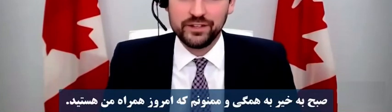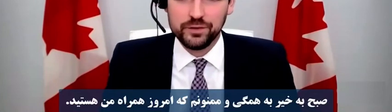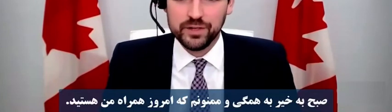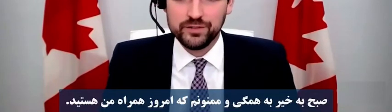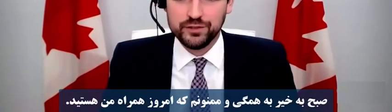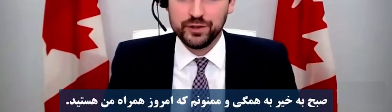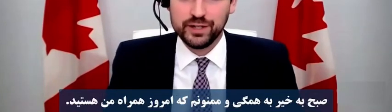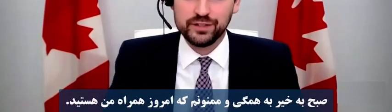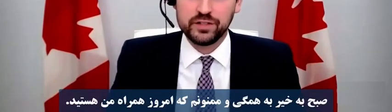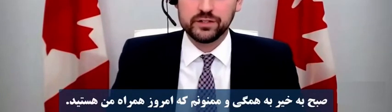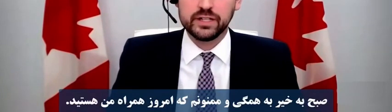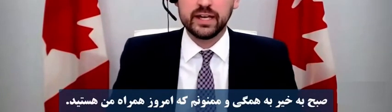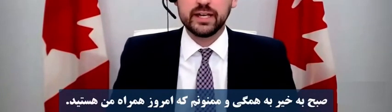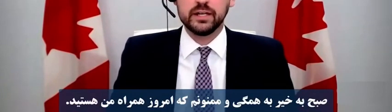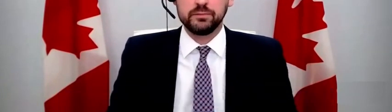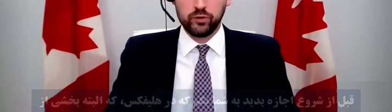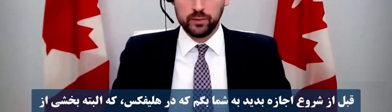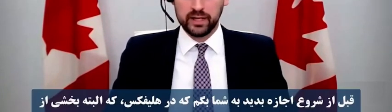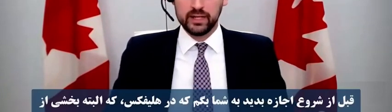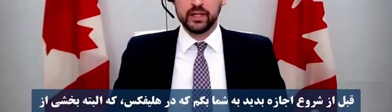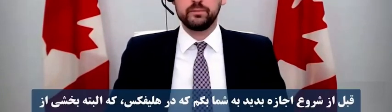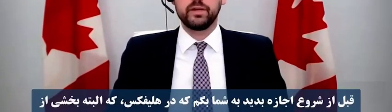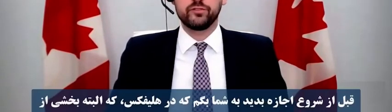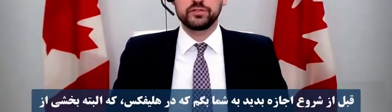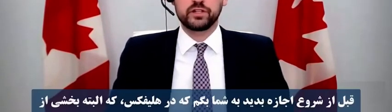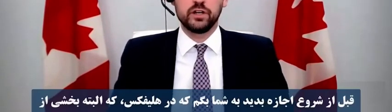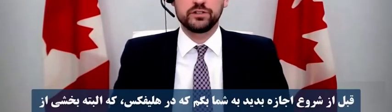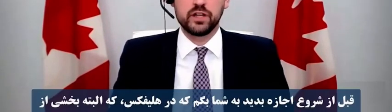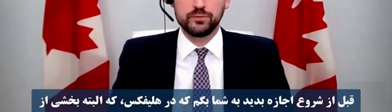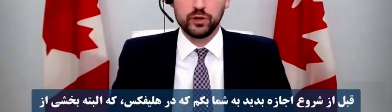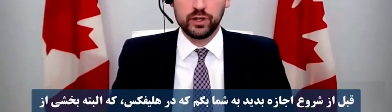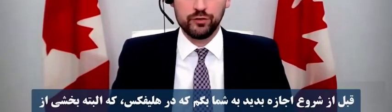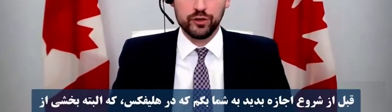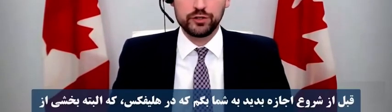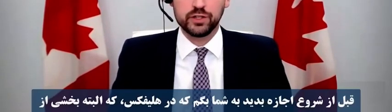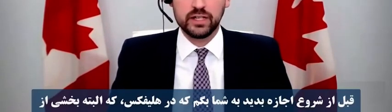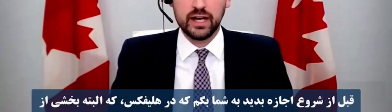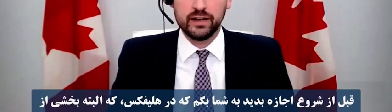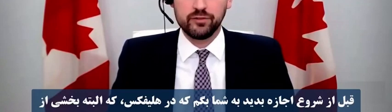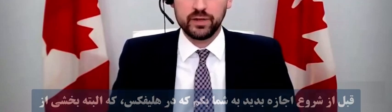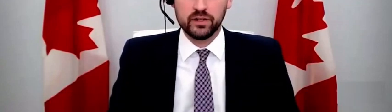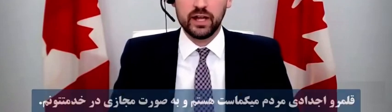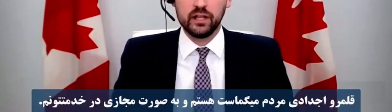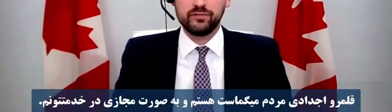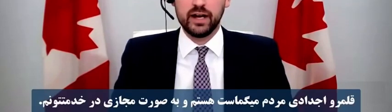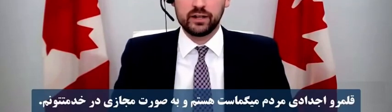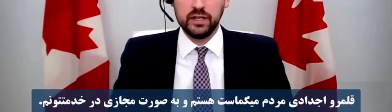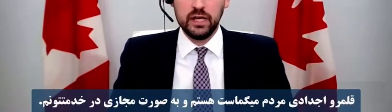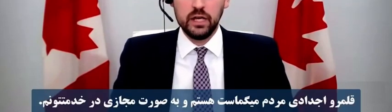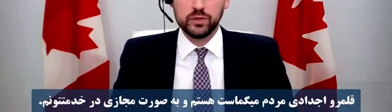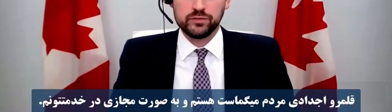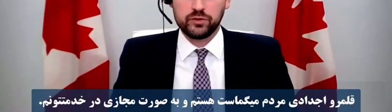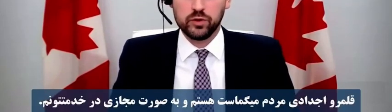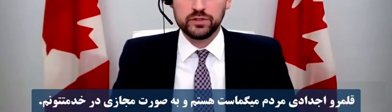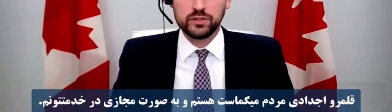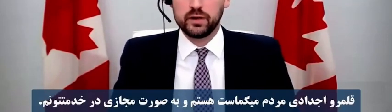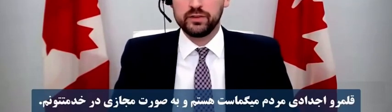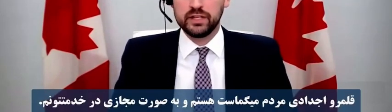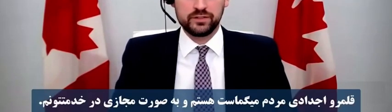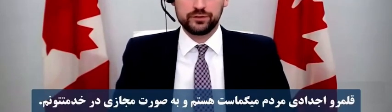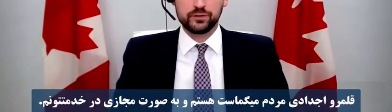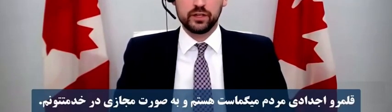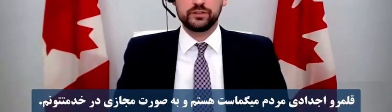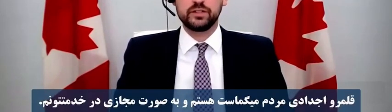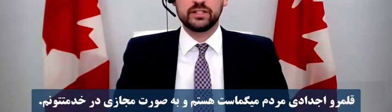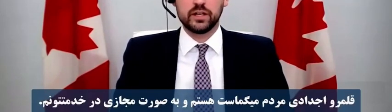And thank you so much for joining us here today. And before I begin, let me first acknowledge that I'm joining you virtually from here in Halifax, which of course is